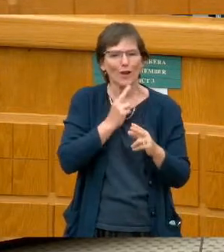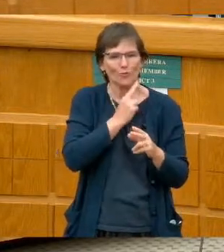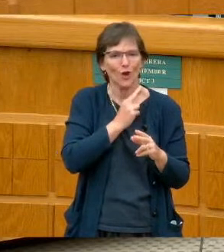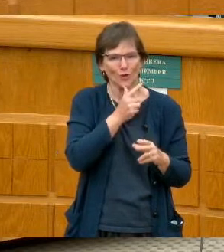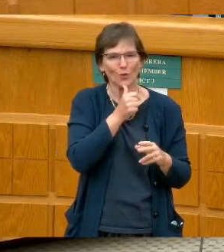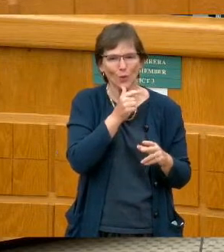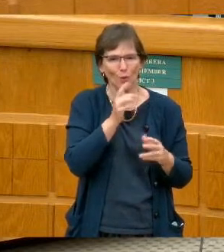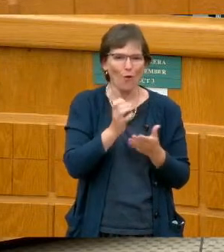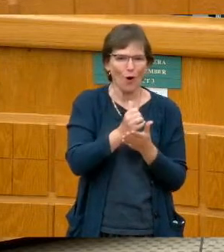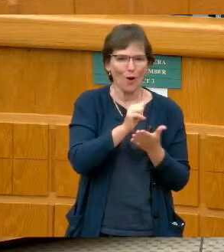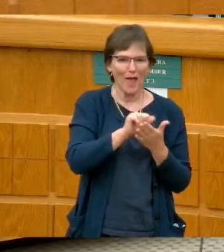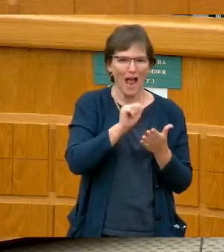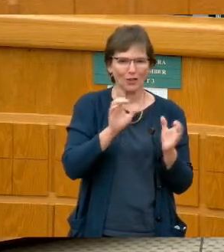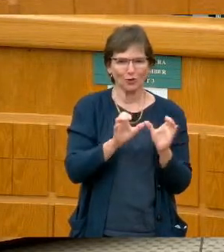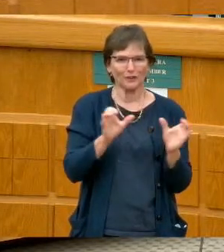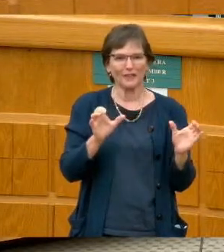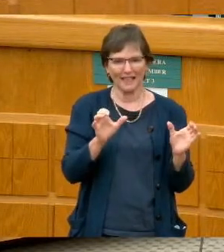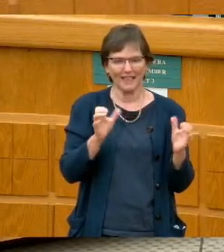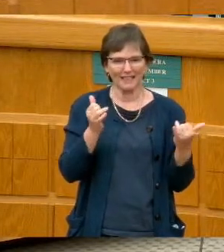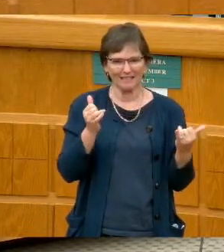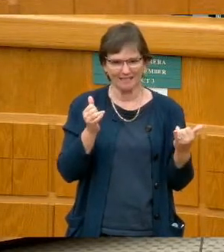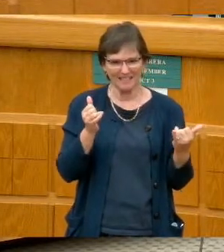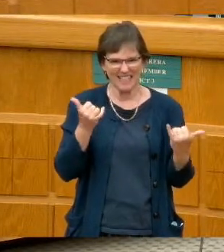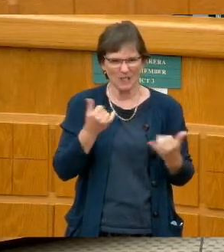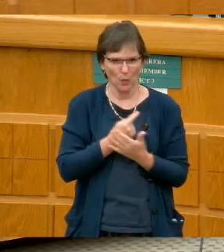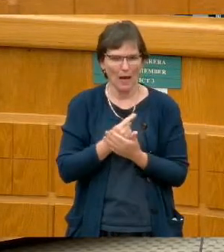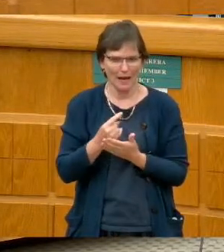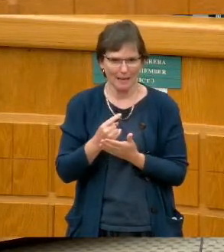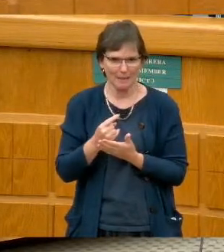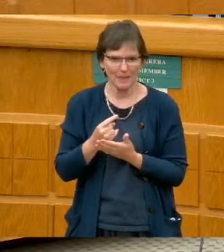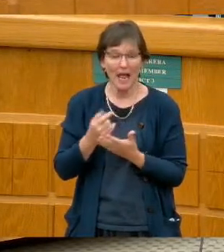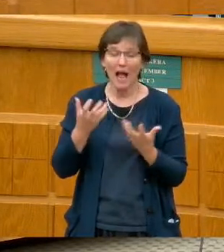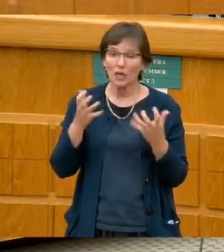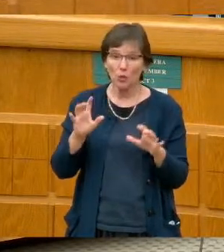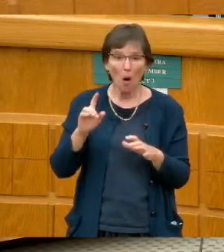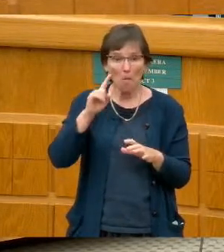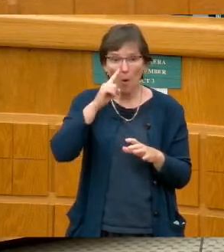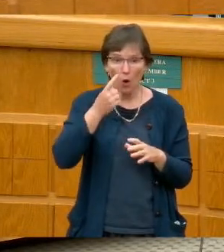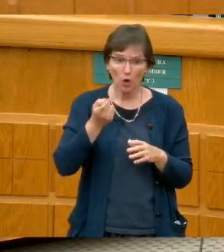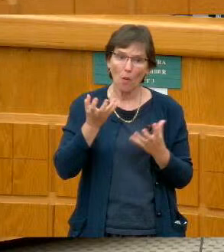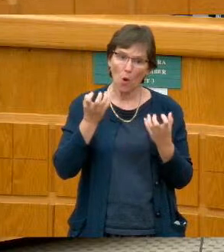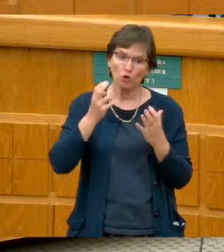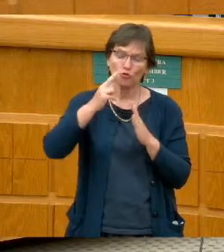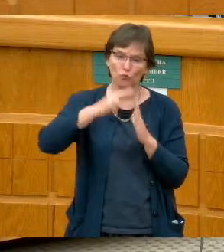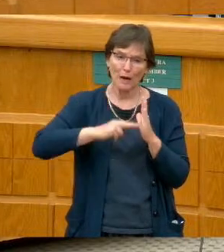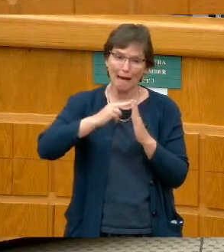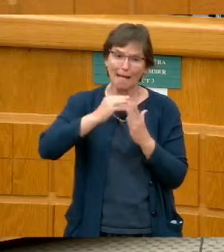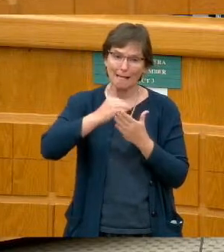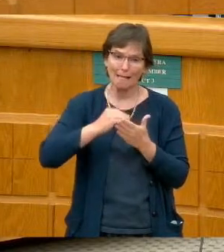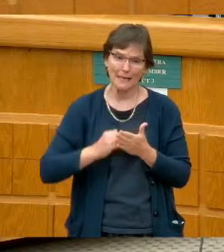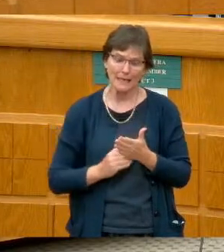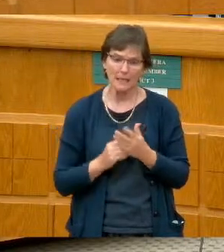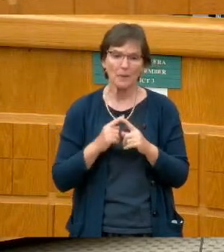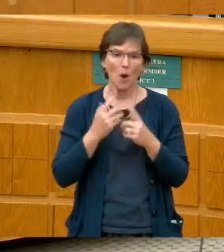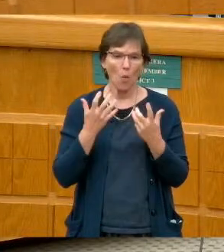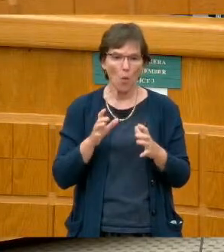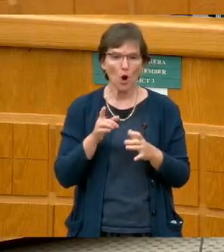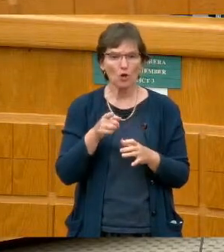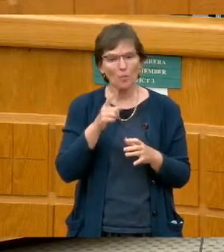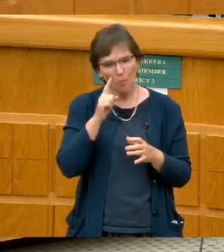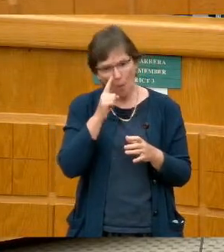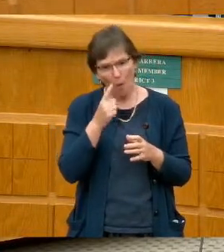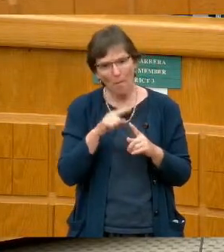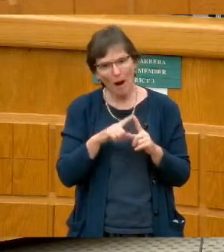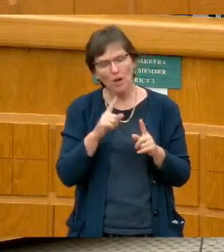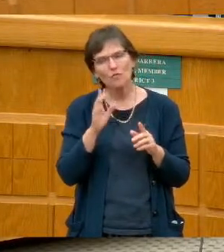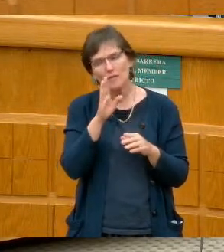www.cctexas.com/praiseworthy. But let me run down the list real quick. I don't want to bore you, but I do think it's important. You never can say thank you enough. And these folks have